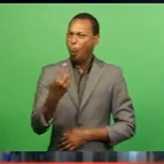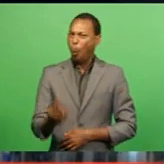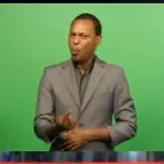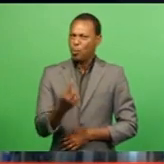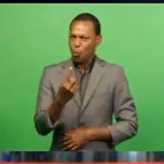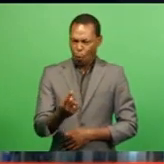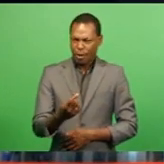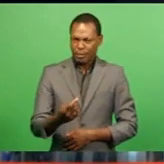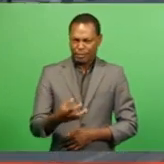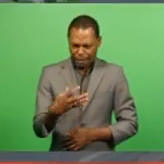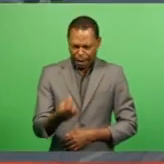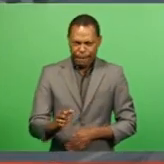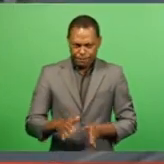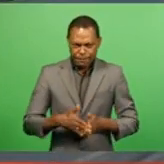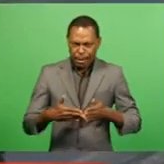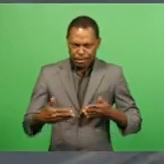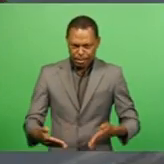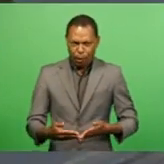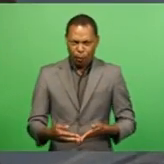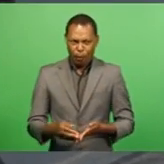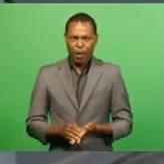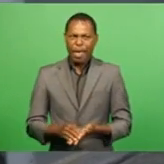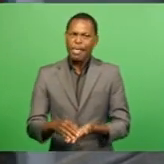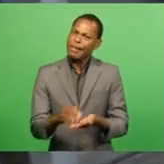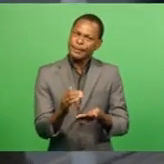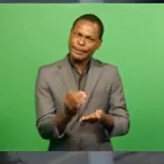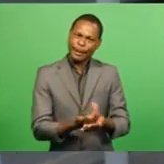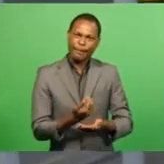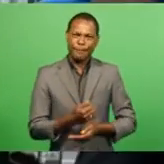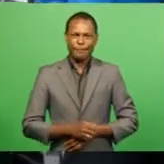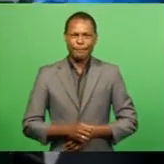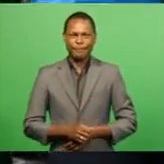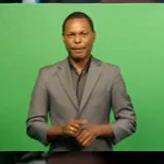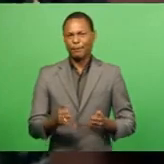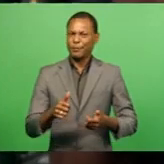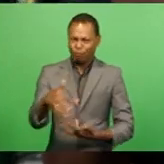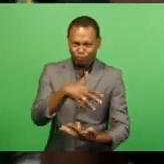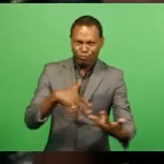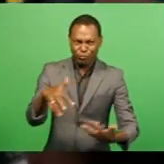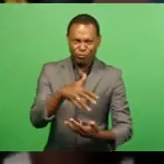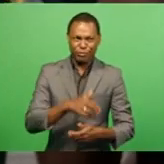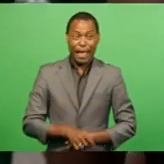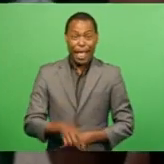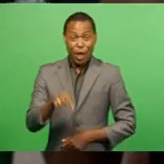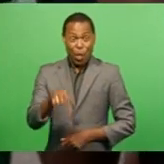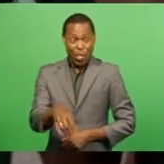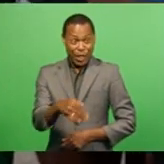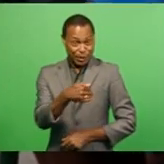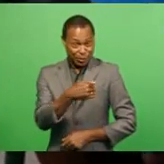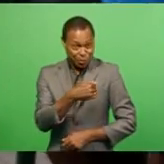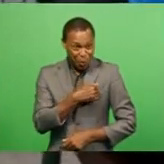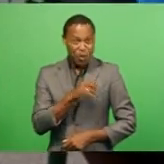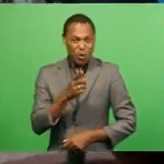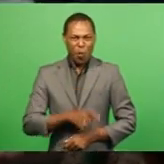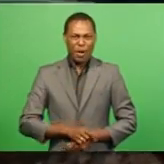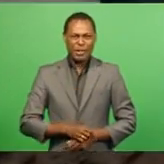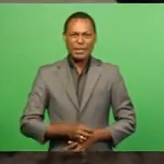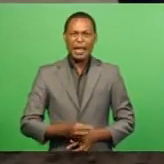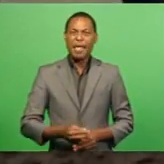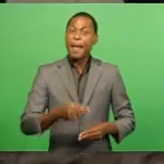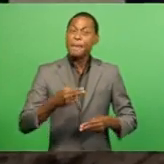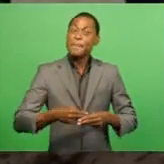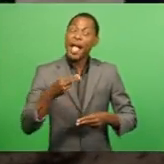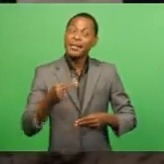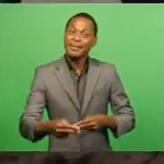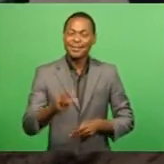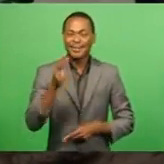from the 5 which were rescued after Tisi Ana. This morning, the president planted the seedling at the Iwi Triangle, marking International